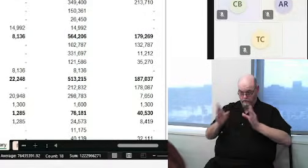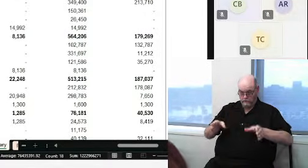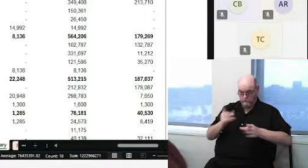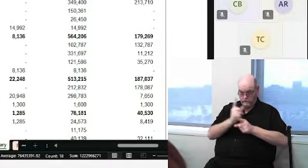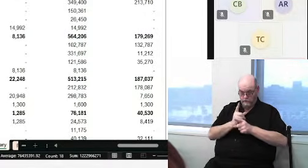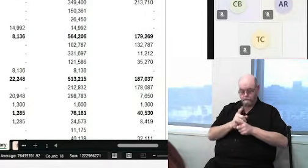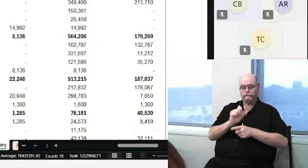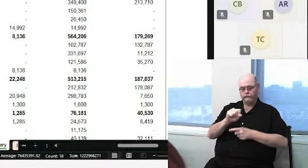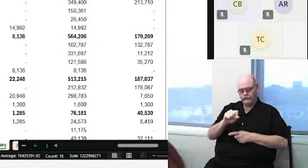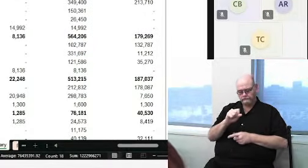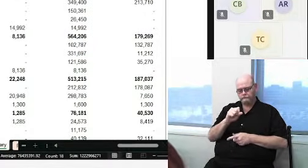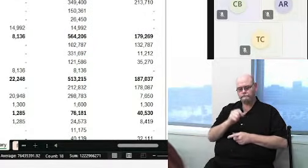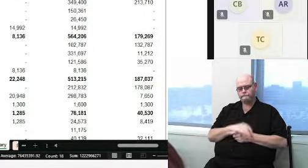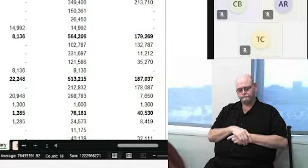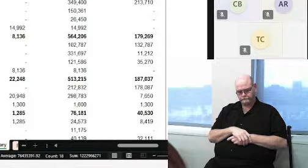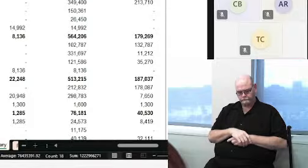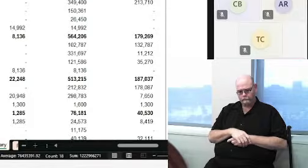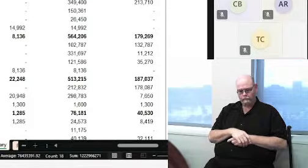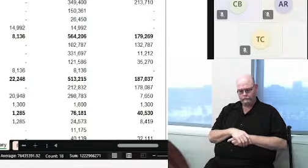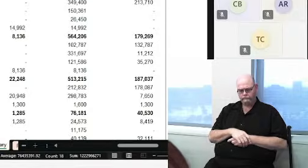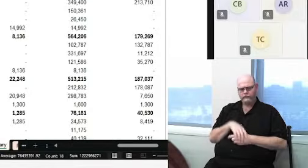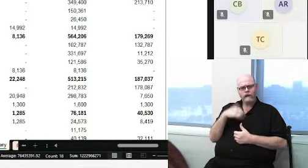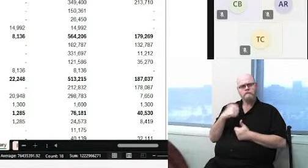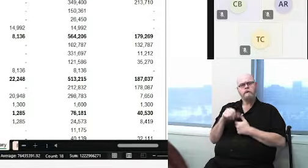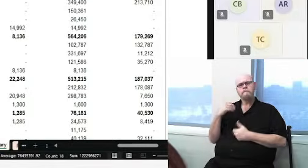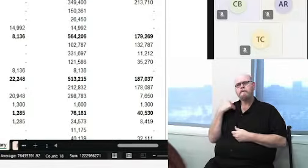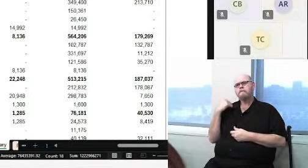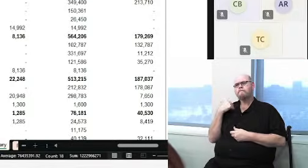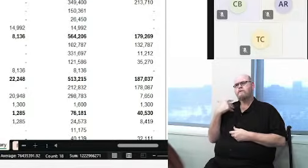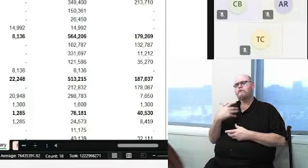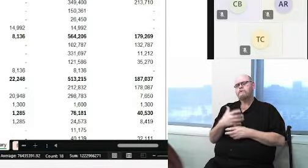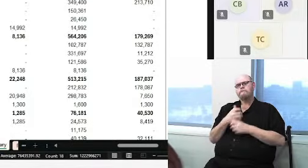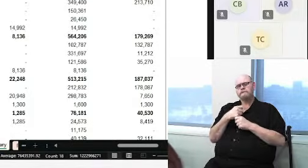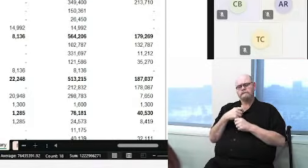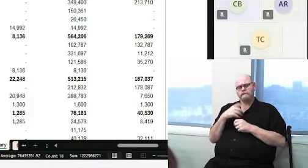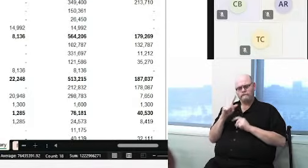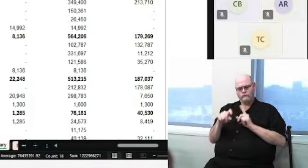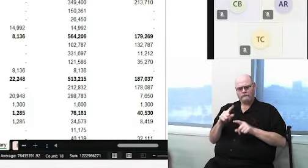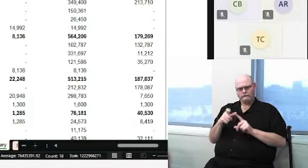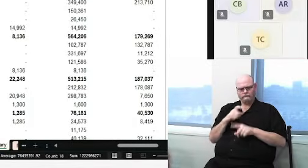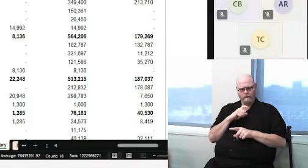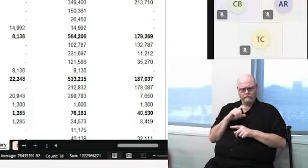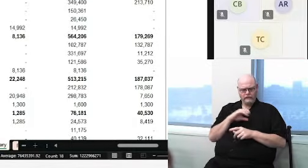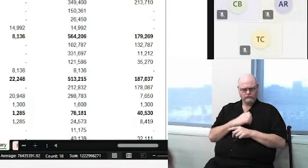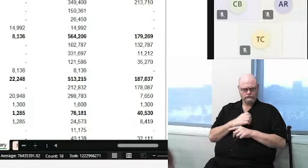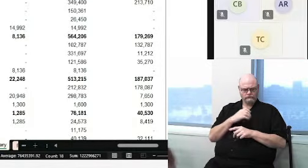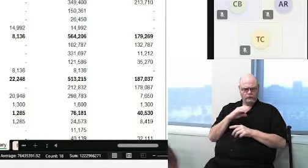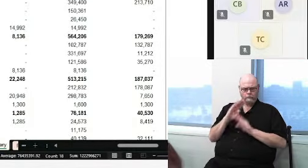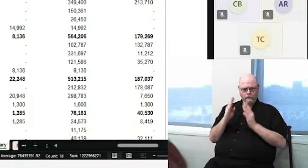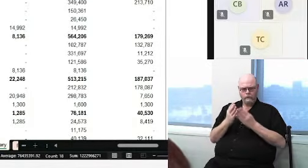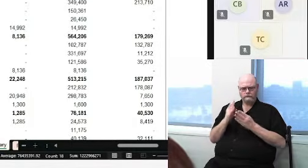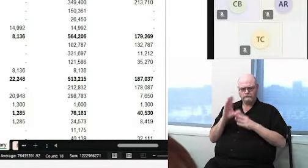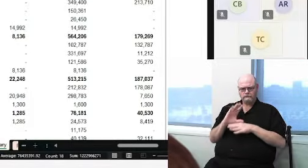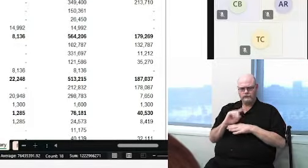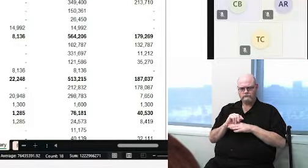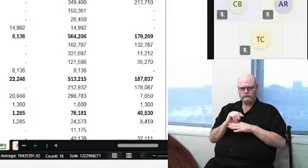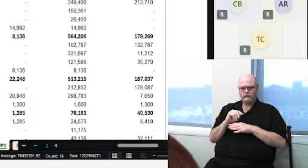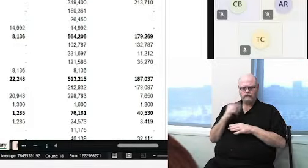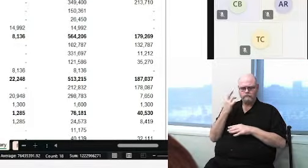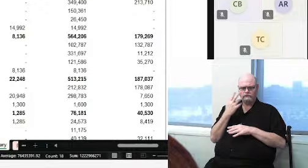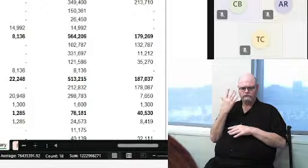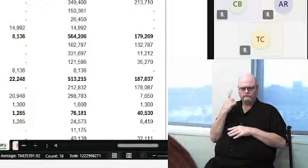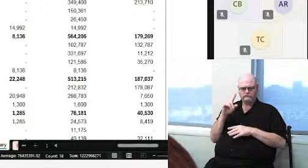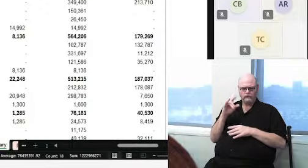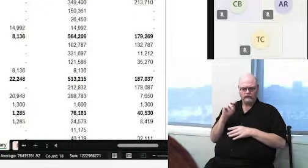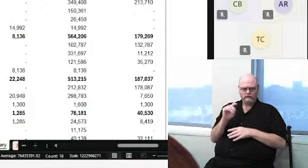Yes, Now, do you recall earlier when you were getting questions from the Energy Bureau's consultants about the basis